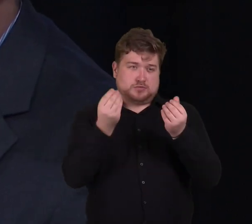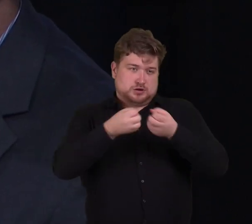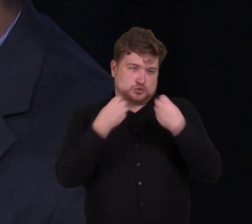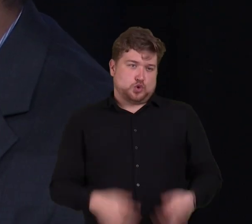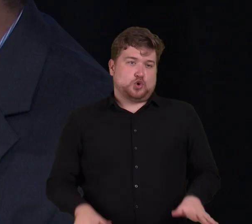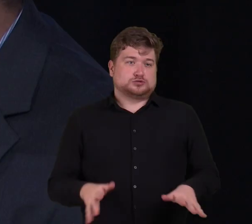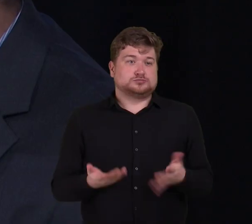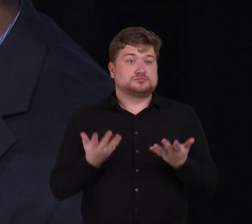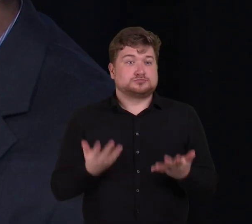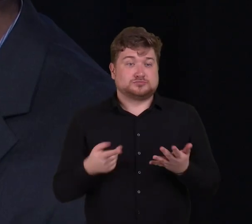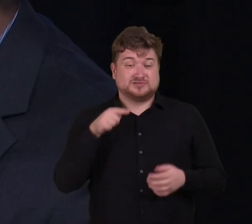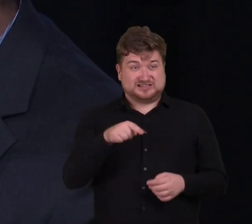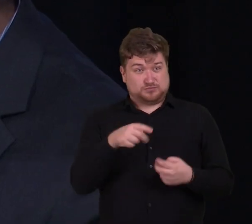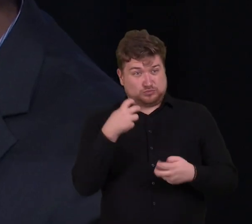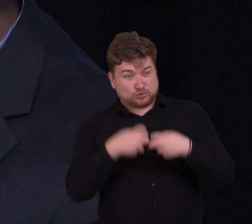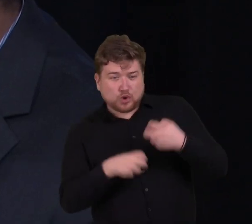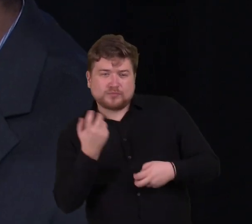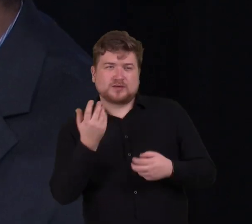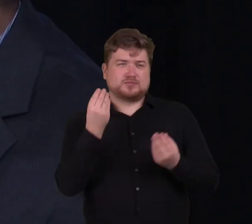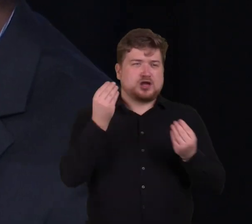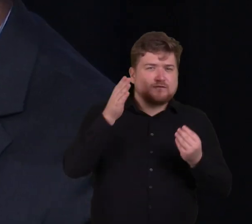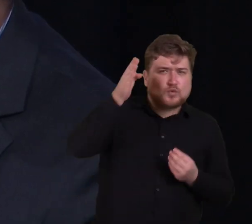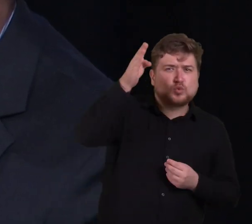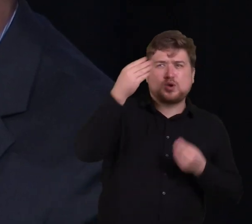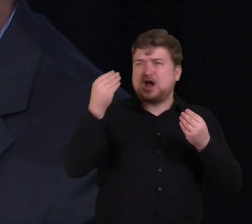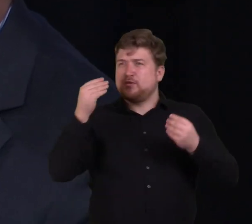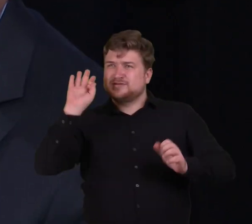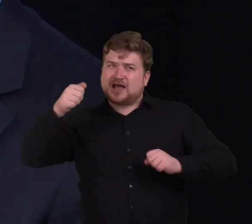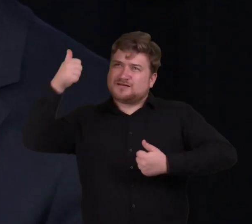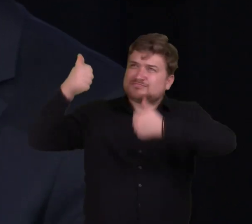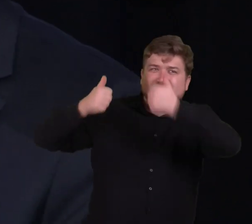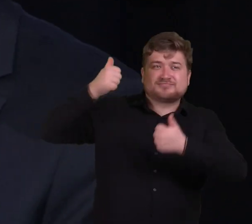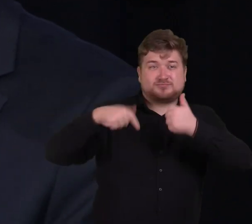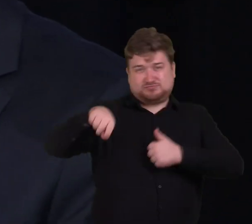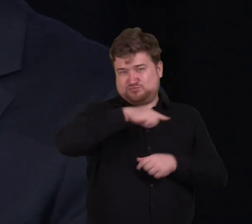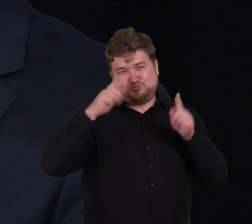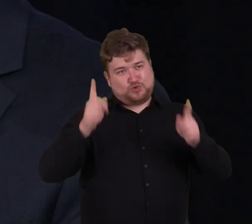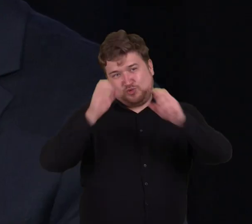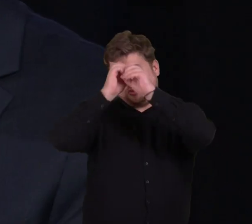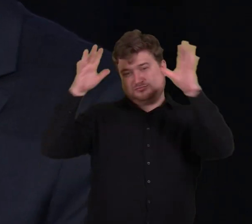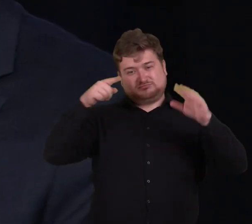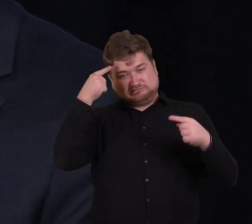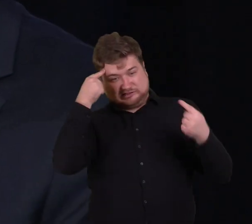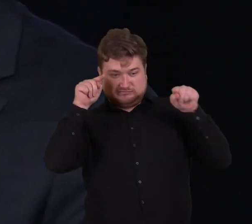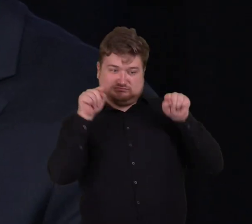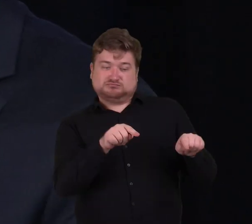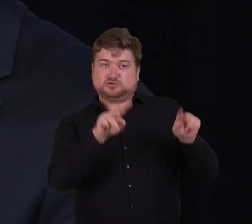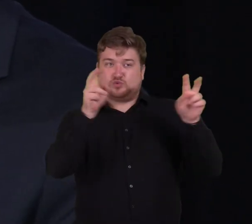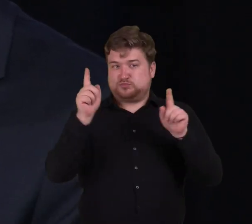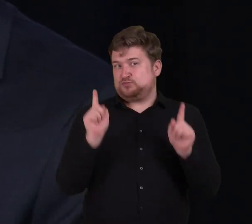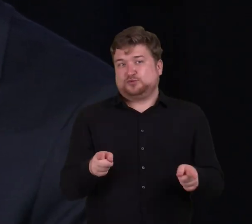had the privilege to be to China with a partner region, and I can tell you, it's spooky if we